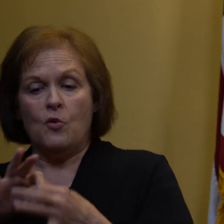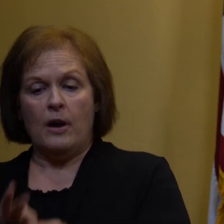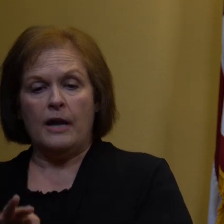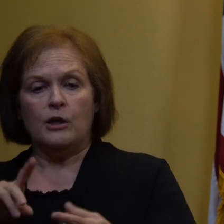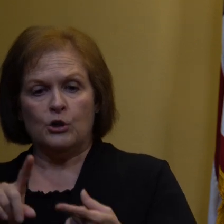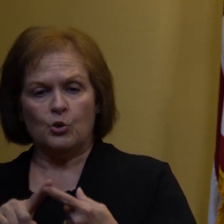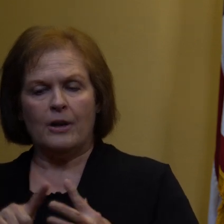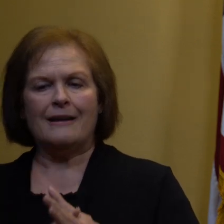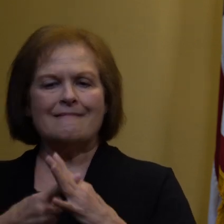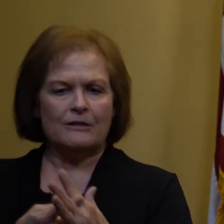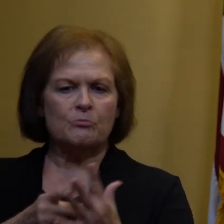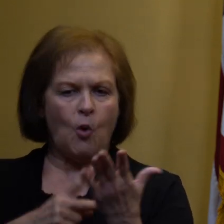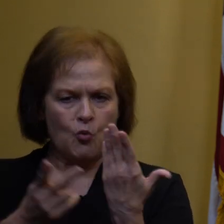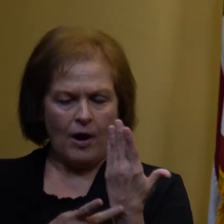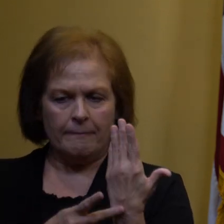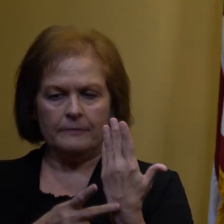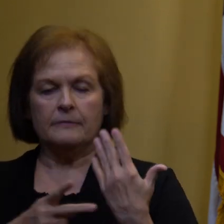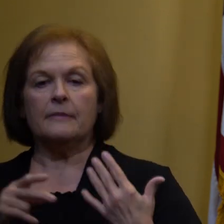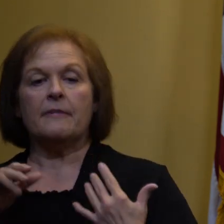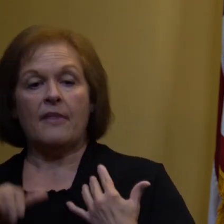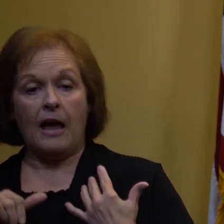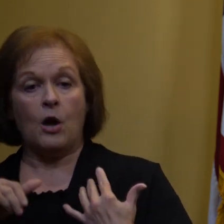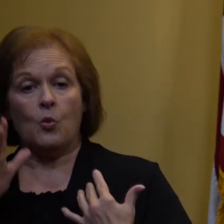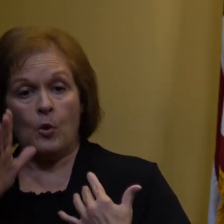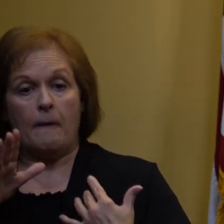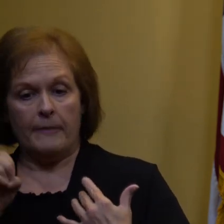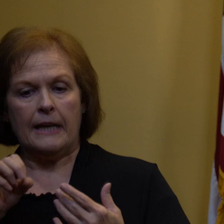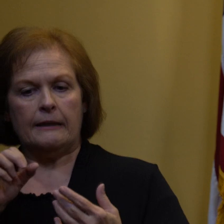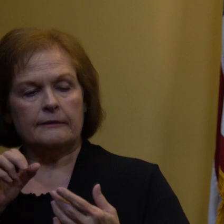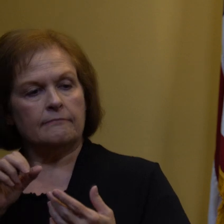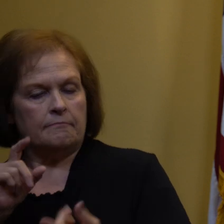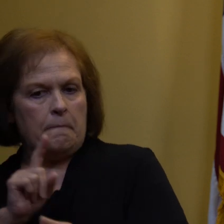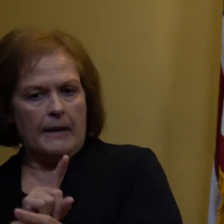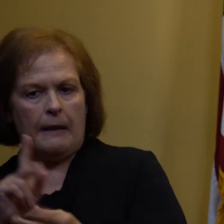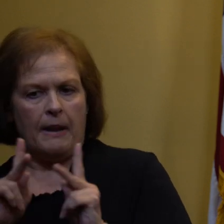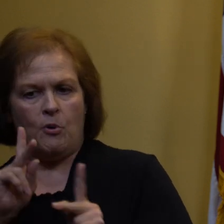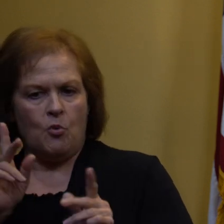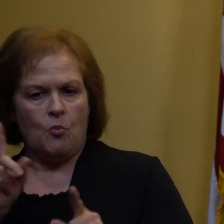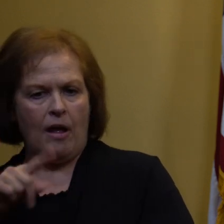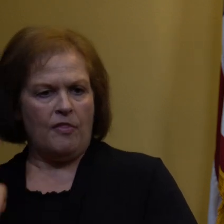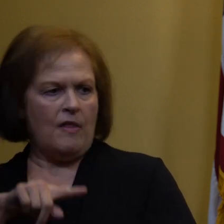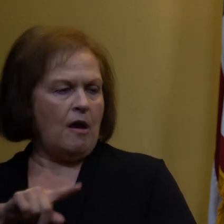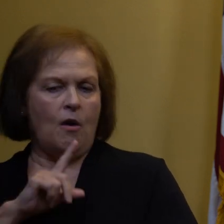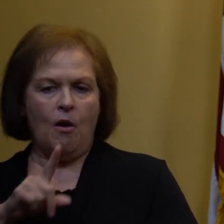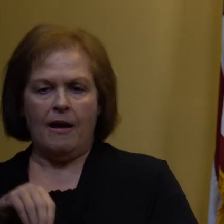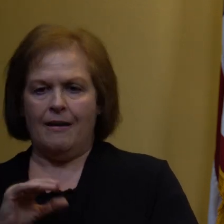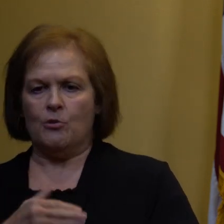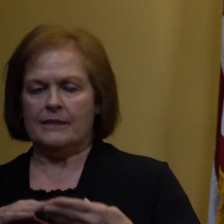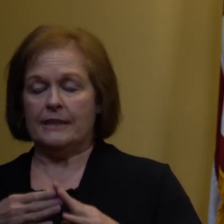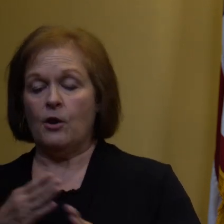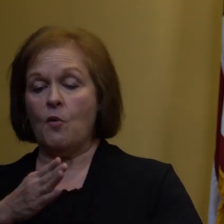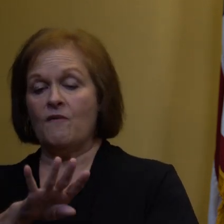to initiatives that will be, again, meeting people where they are in our city. Over